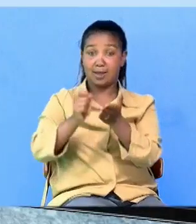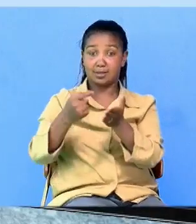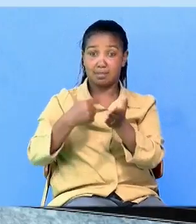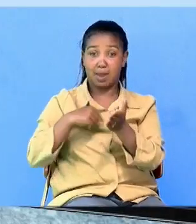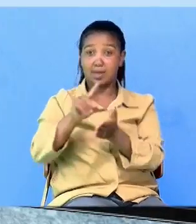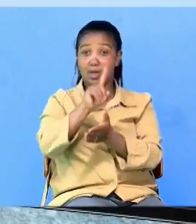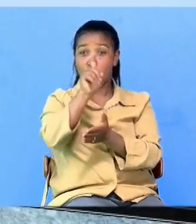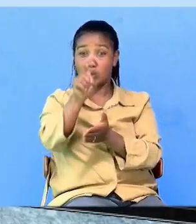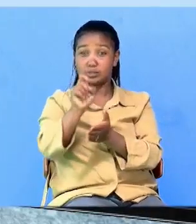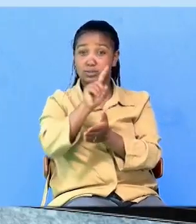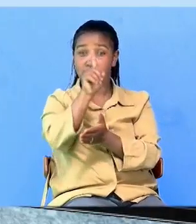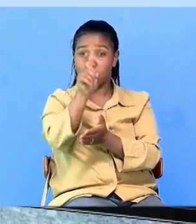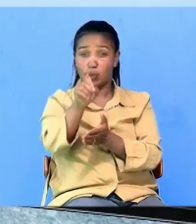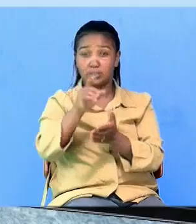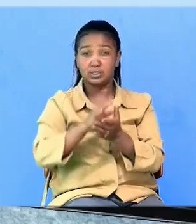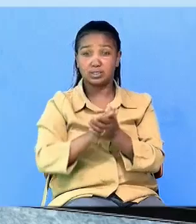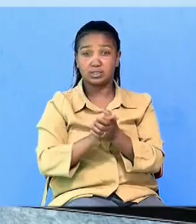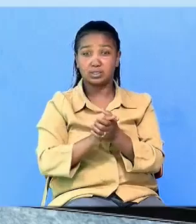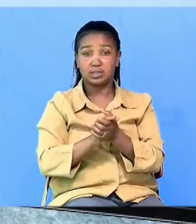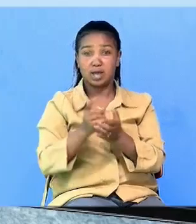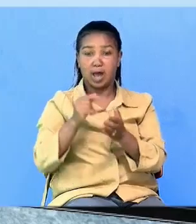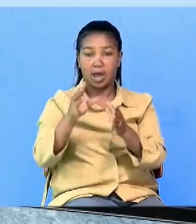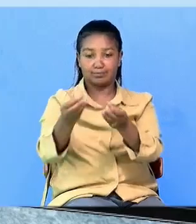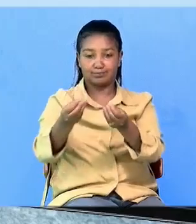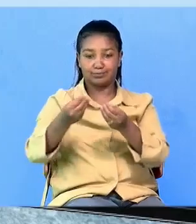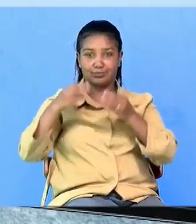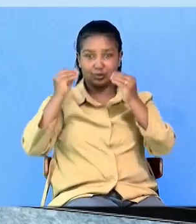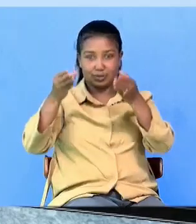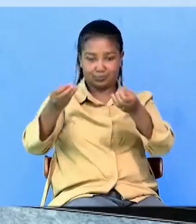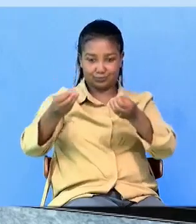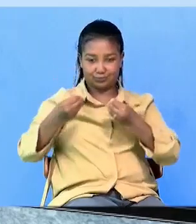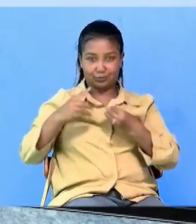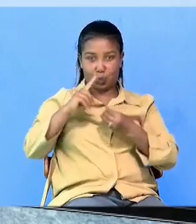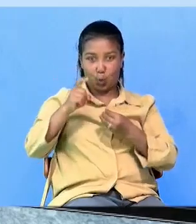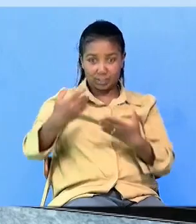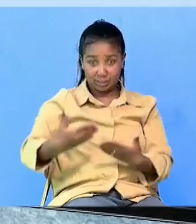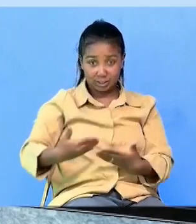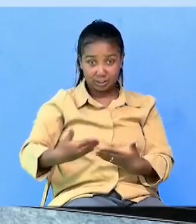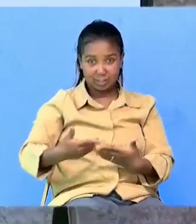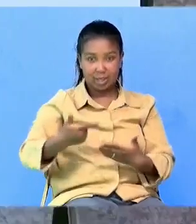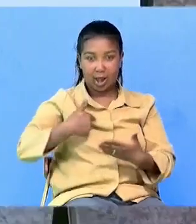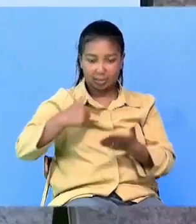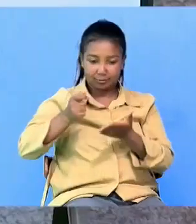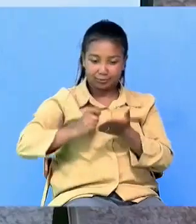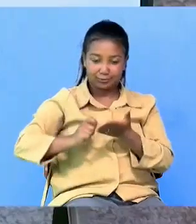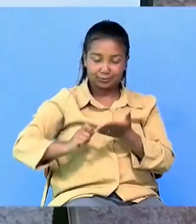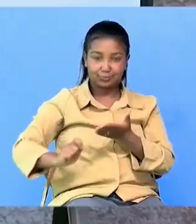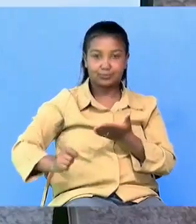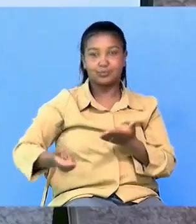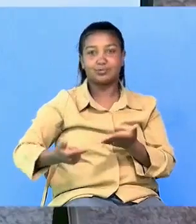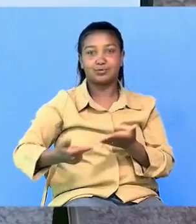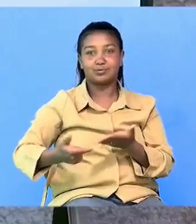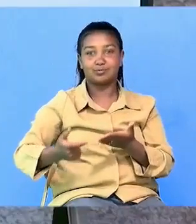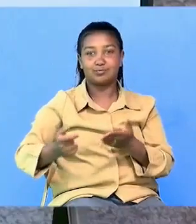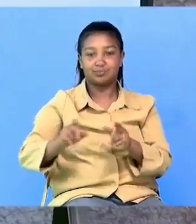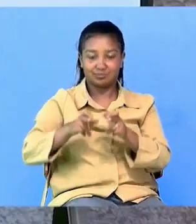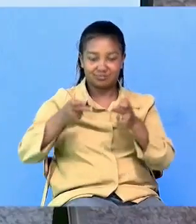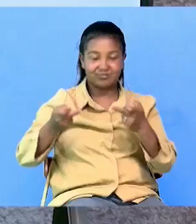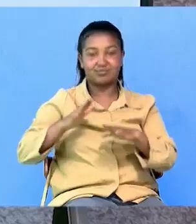my questions, the questions that are given by the teacher, the questions that might be given